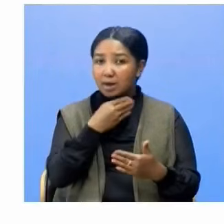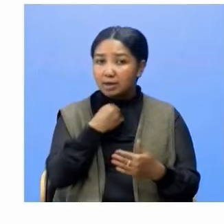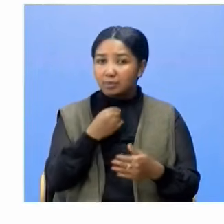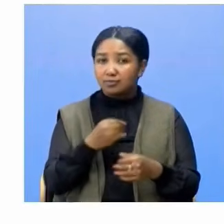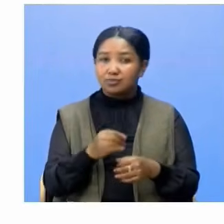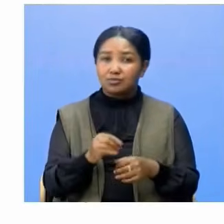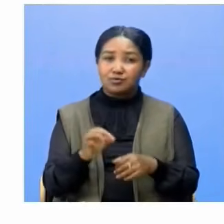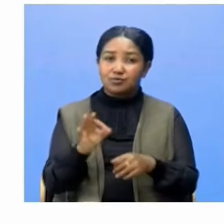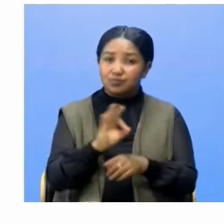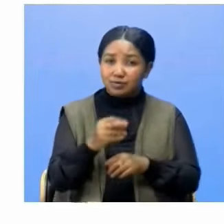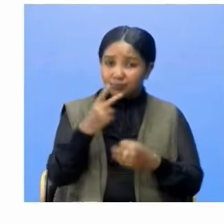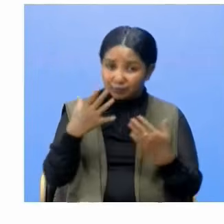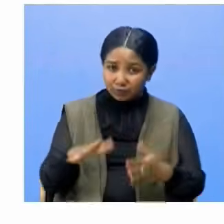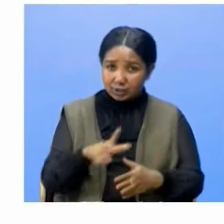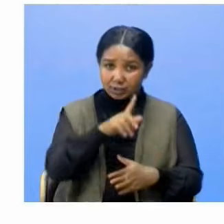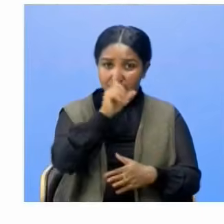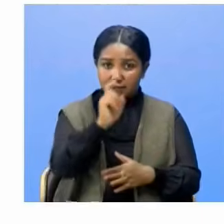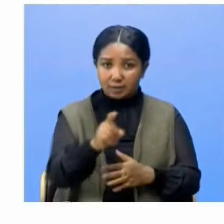movie?